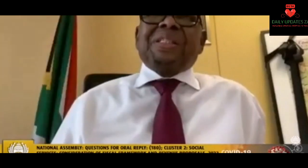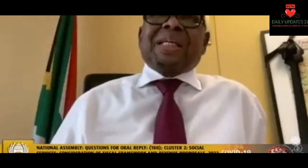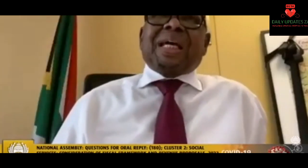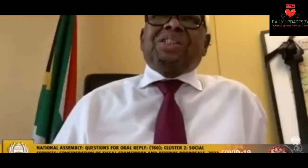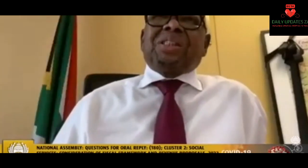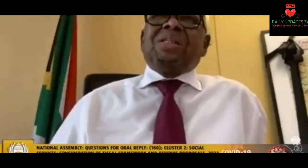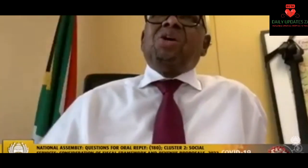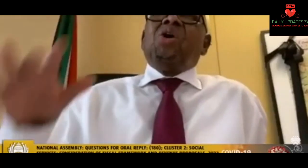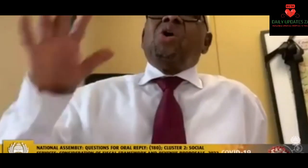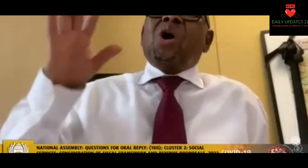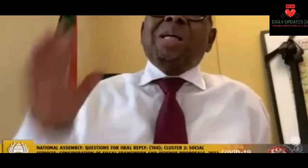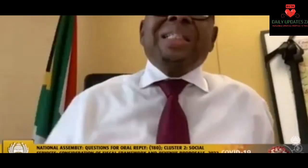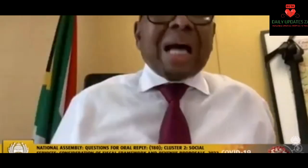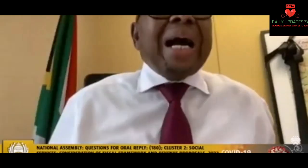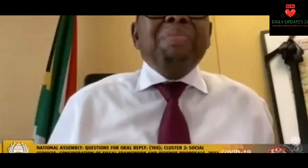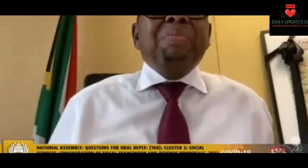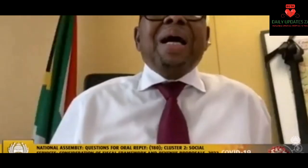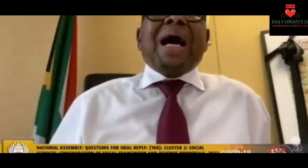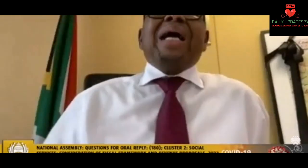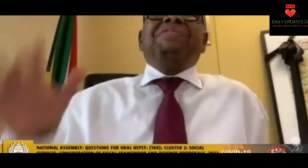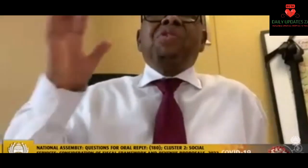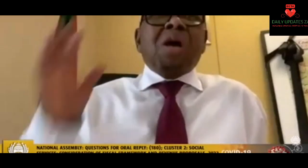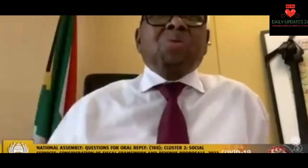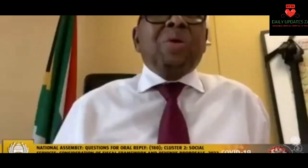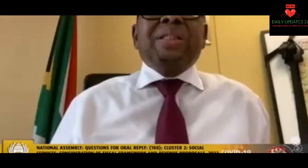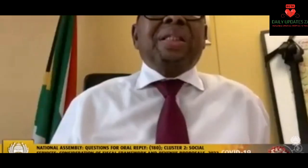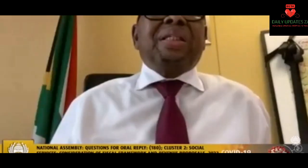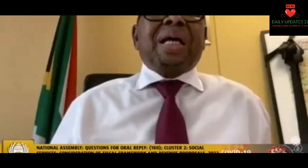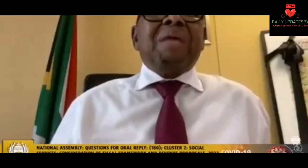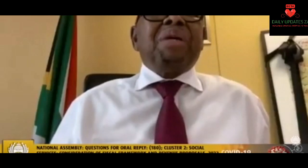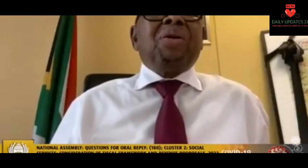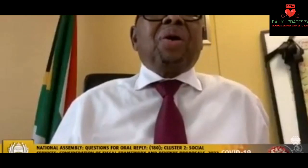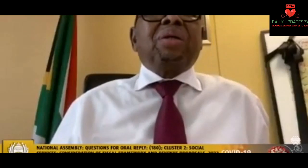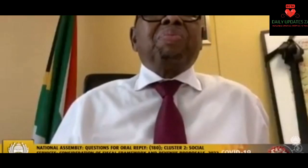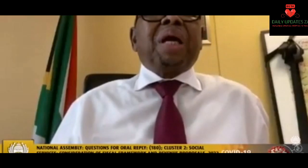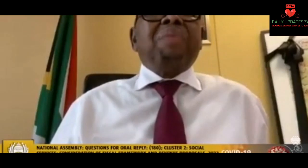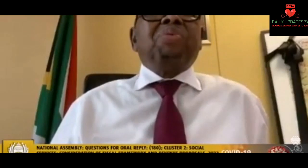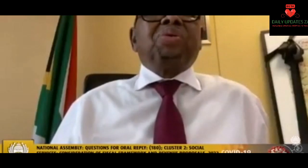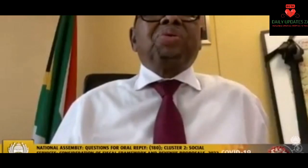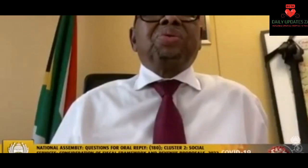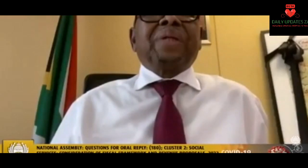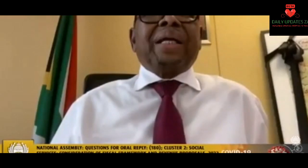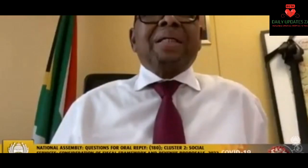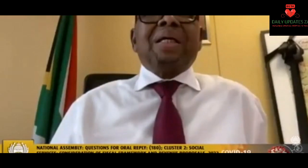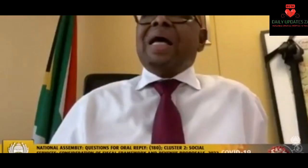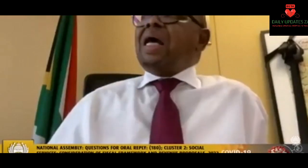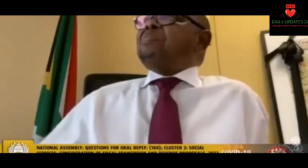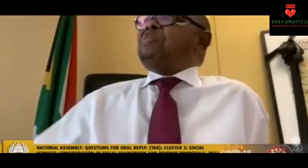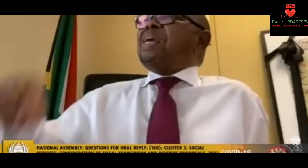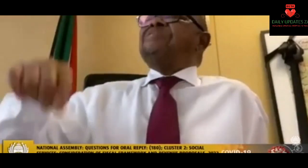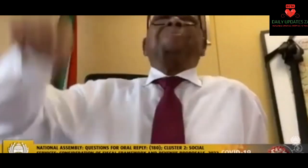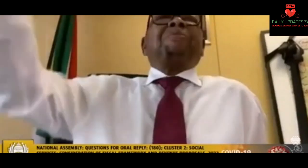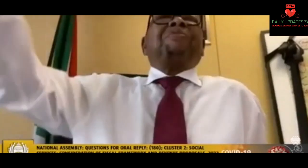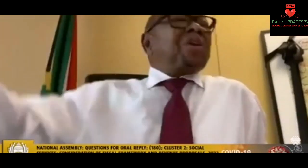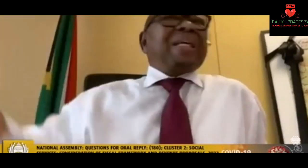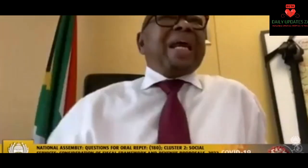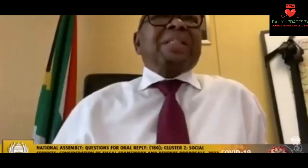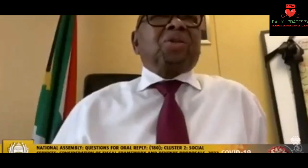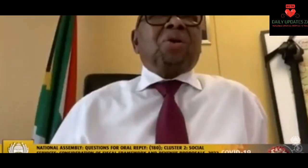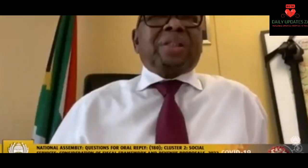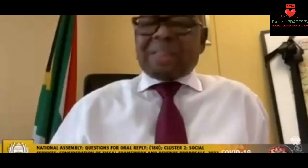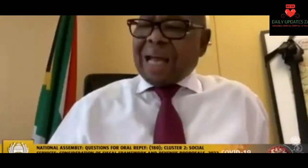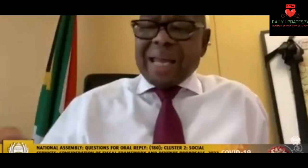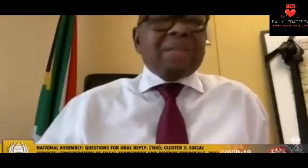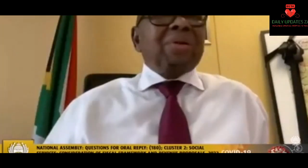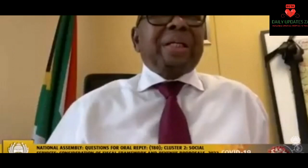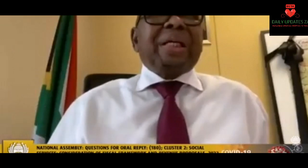forensic investigation on time. I have not wasted time in order to be able to do that. Even before the